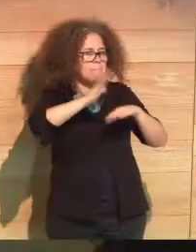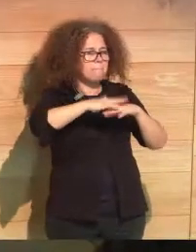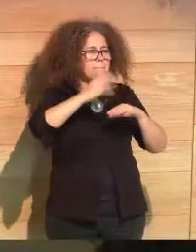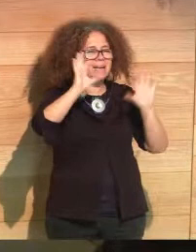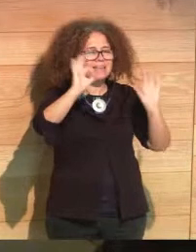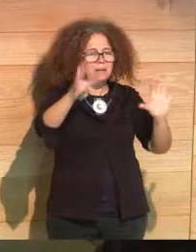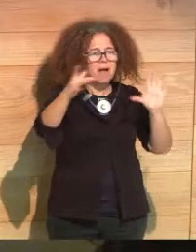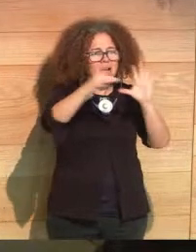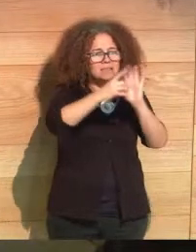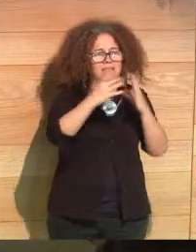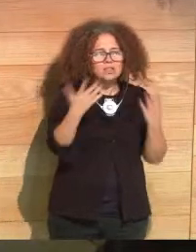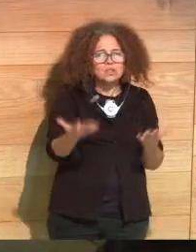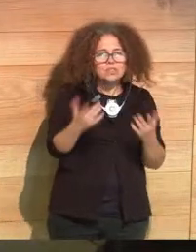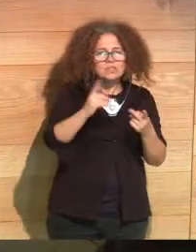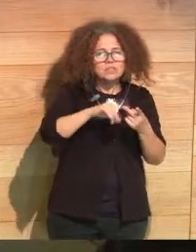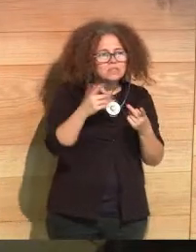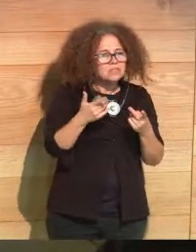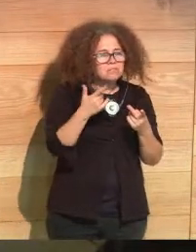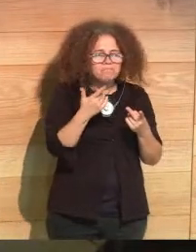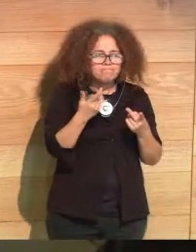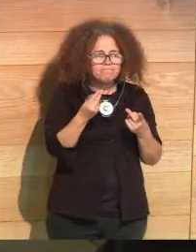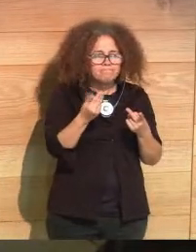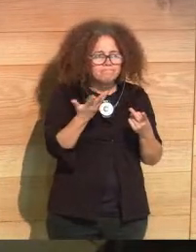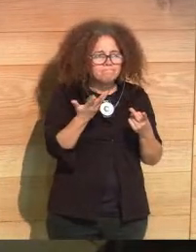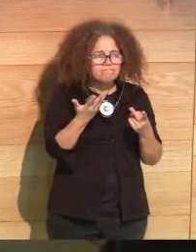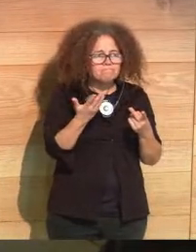And that's more of a